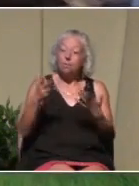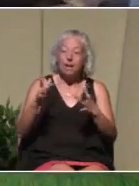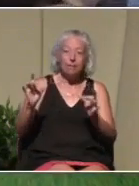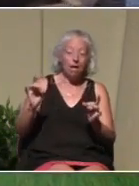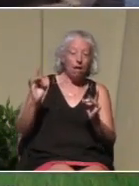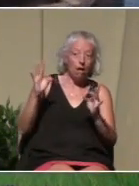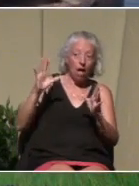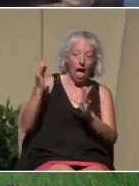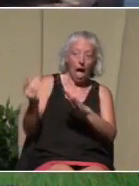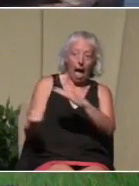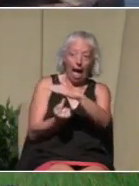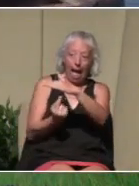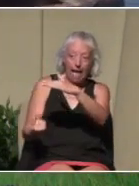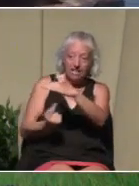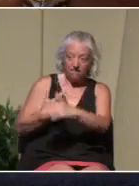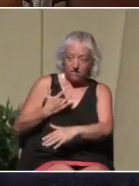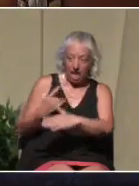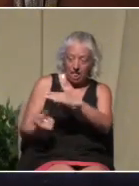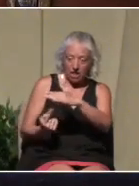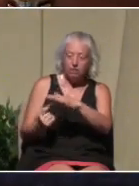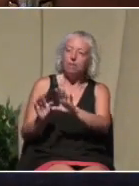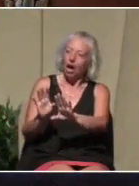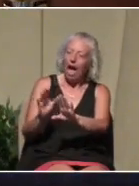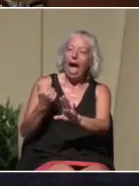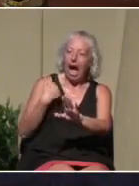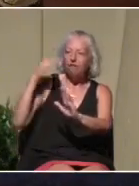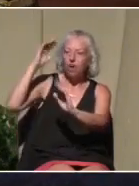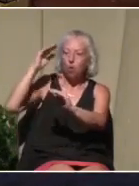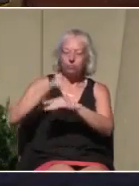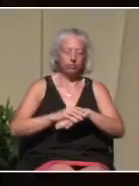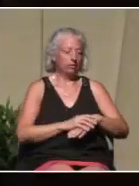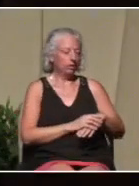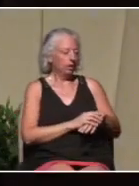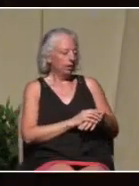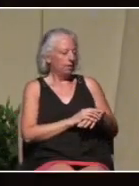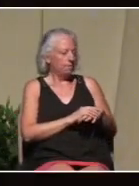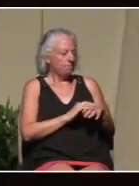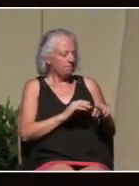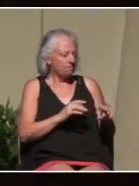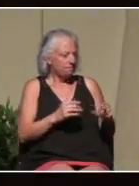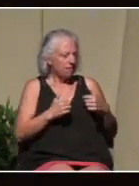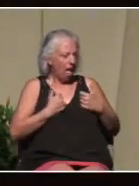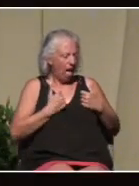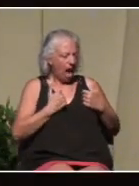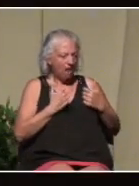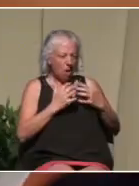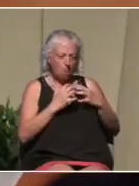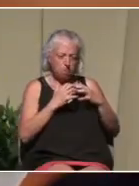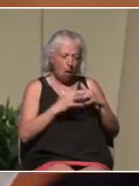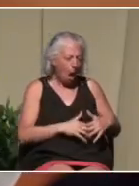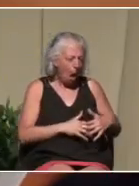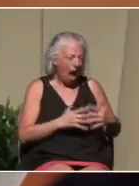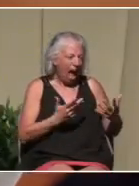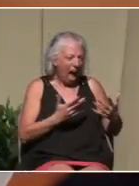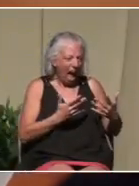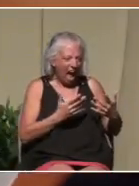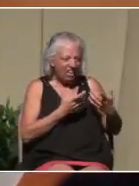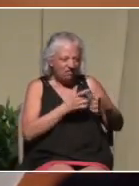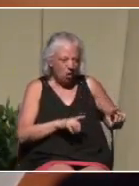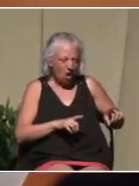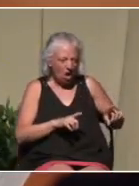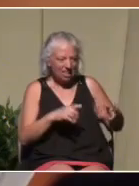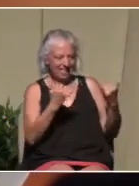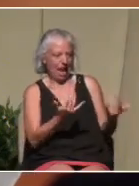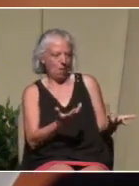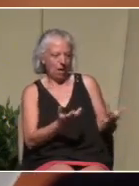experience, but there is hope. Through a divorce, your life's been imploded. Now what? When I